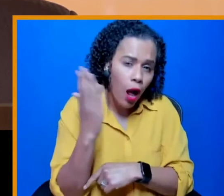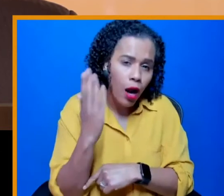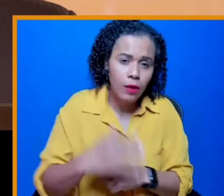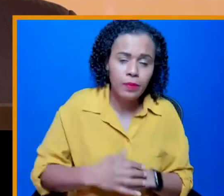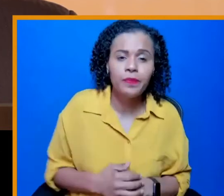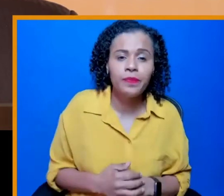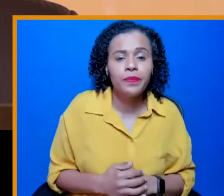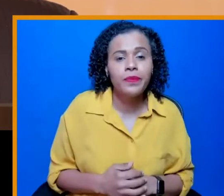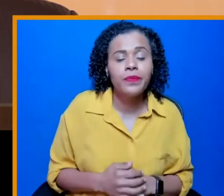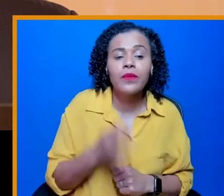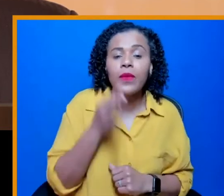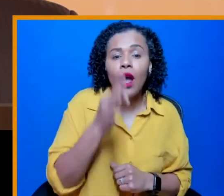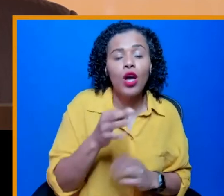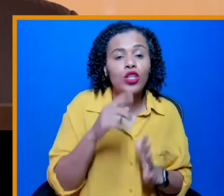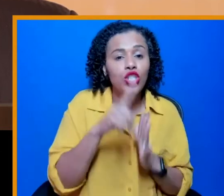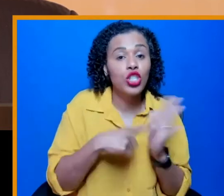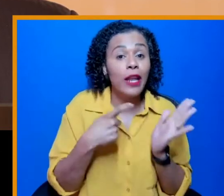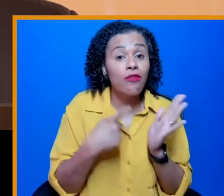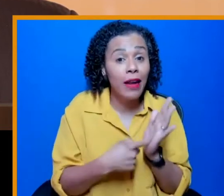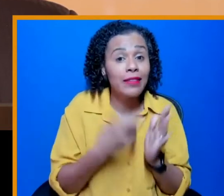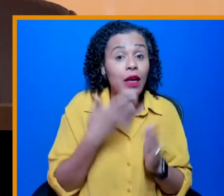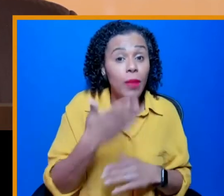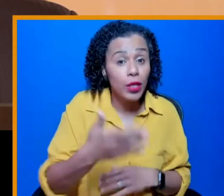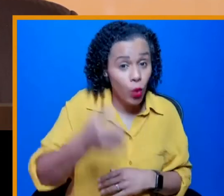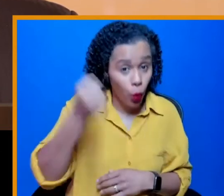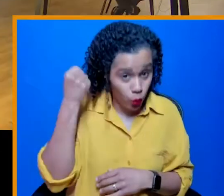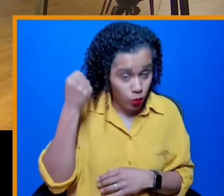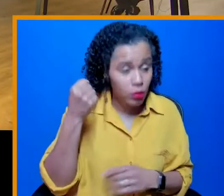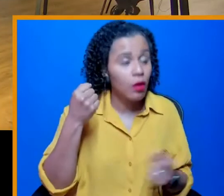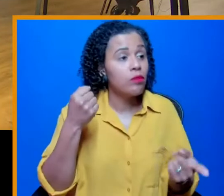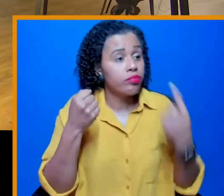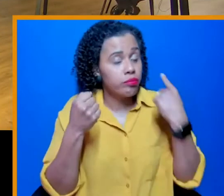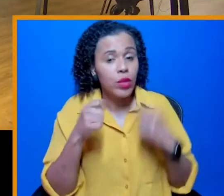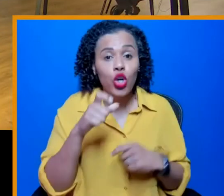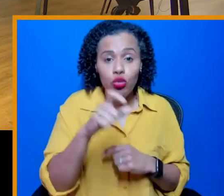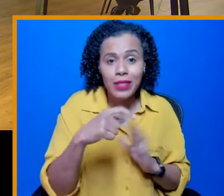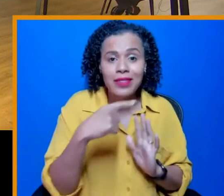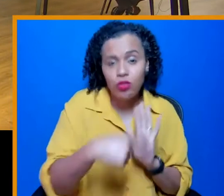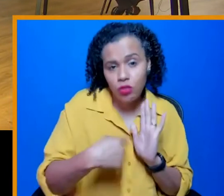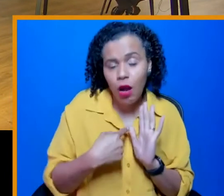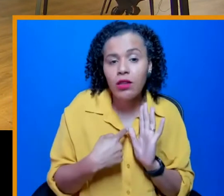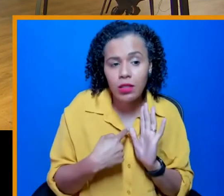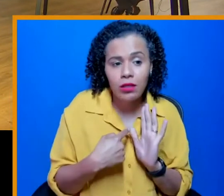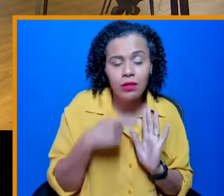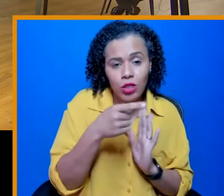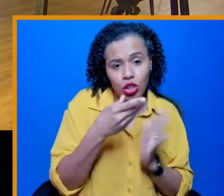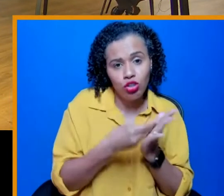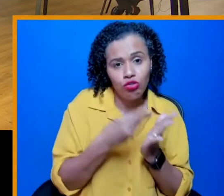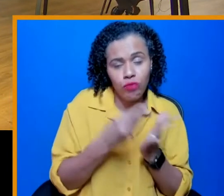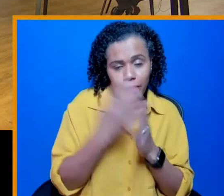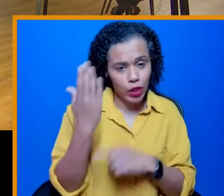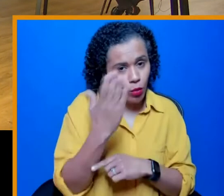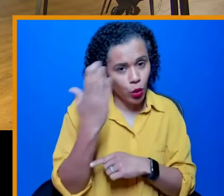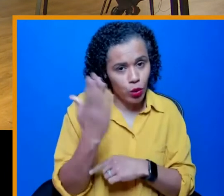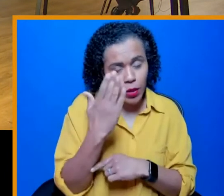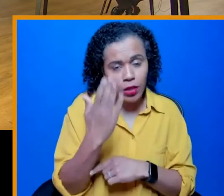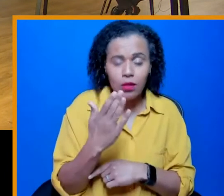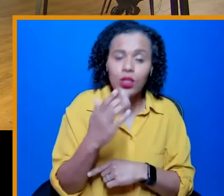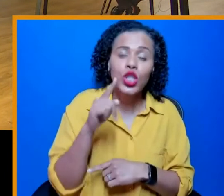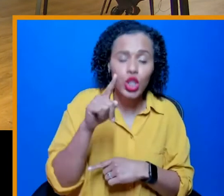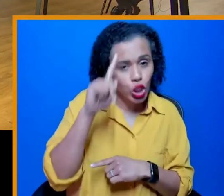So can I ask Jenny Randerson, please, to stand by? And I now call Christine Jardine, our Treasury spokesperson, to move the motion.